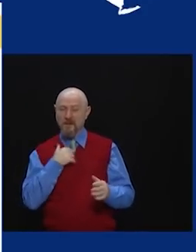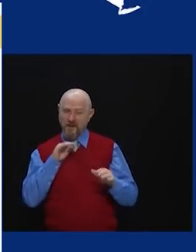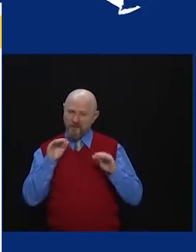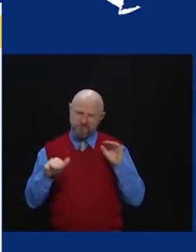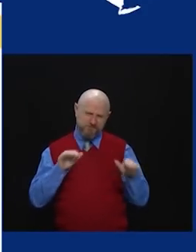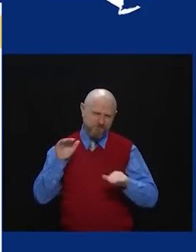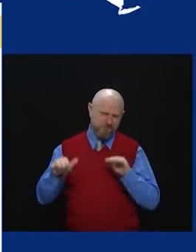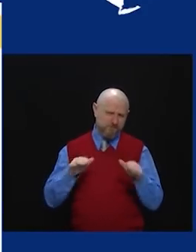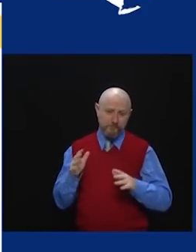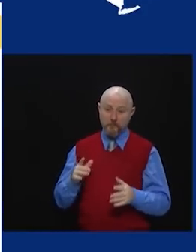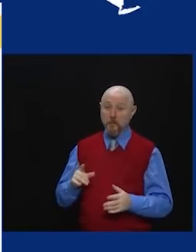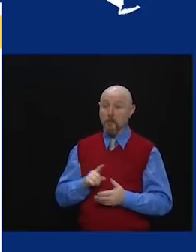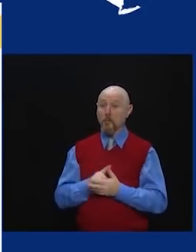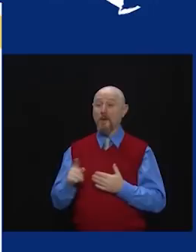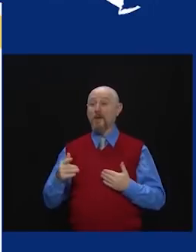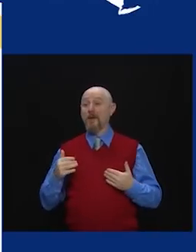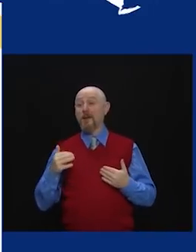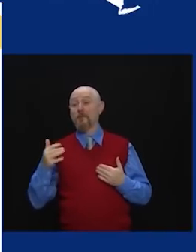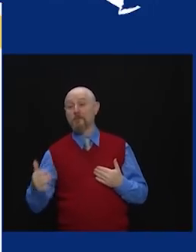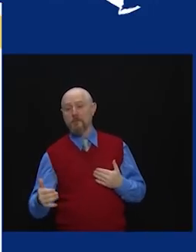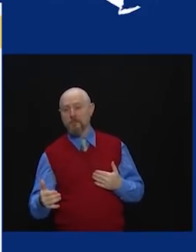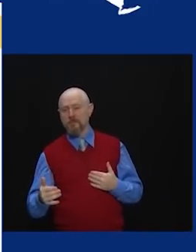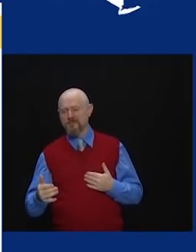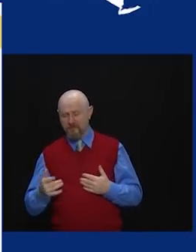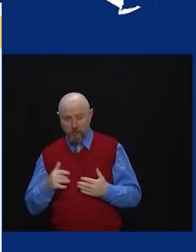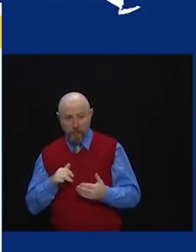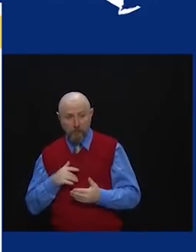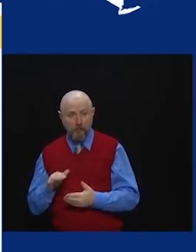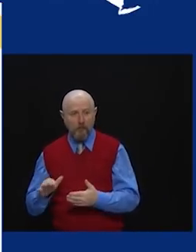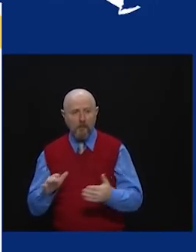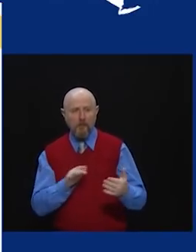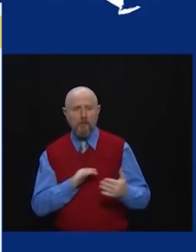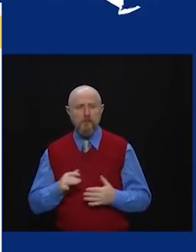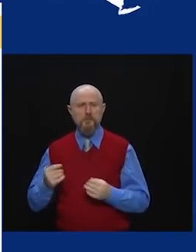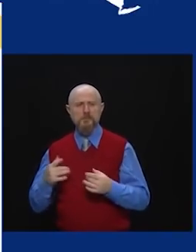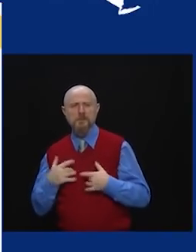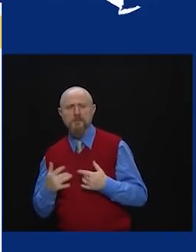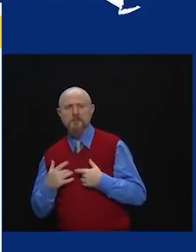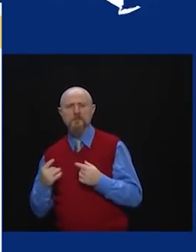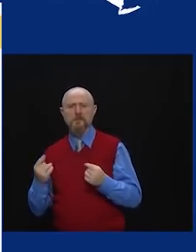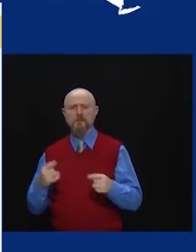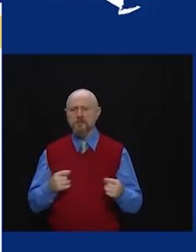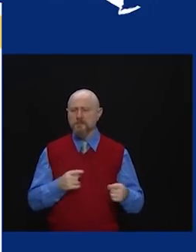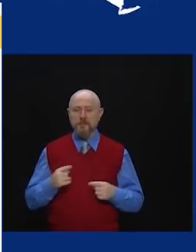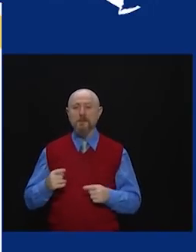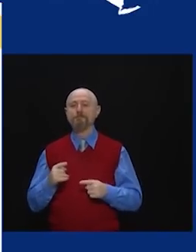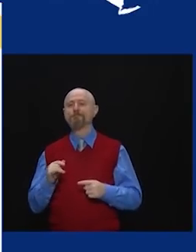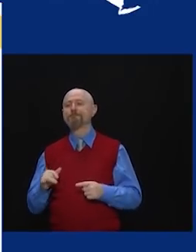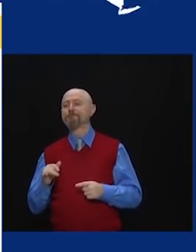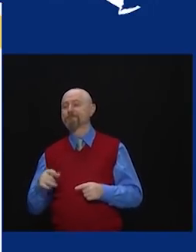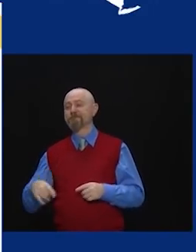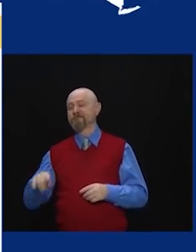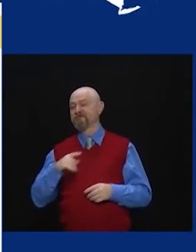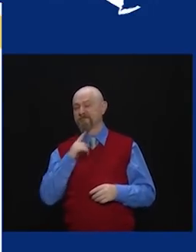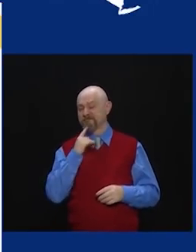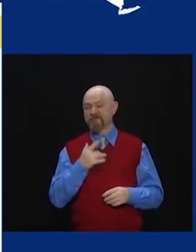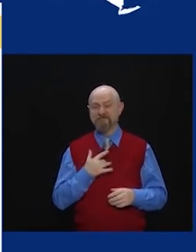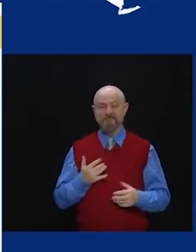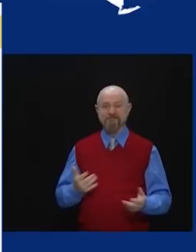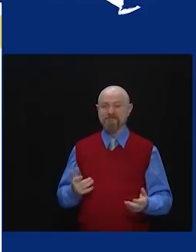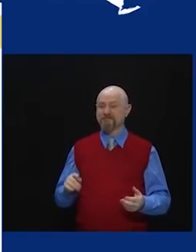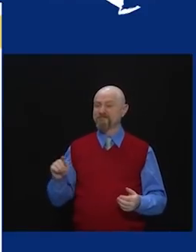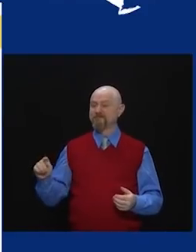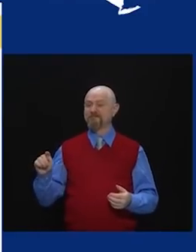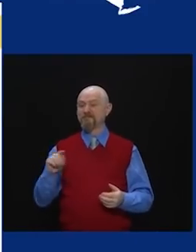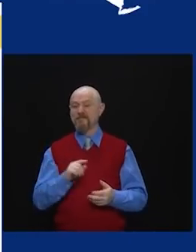are the gaps? What's happening? Why aren't you getting this done? And they do tell us that there are areas where they just don't have permission slips to be able to do this.